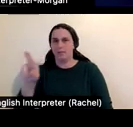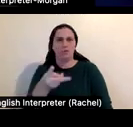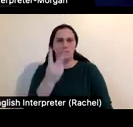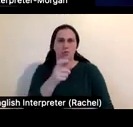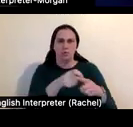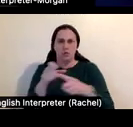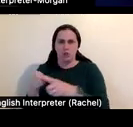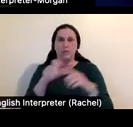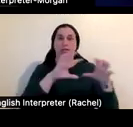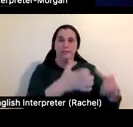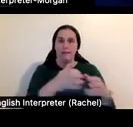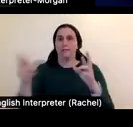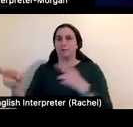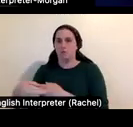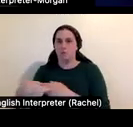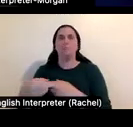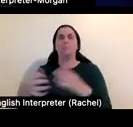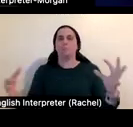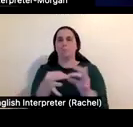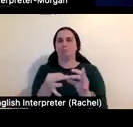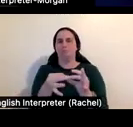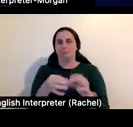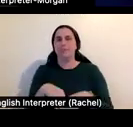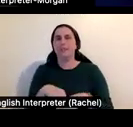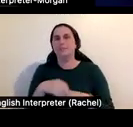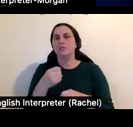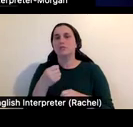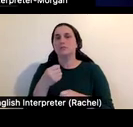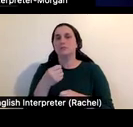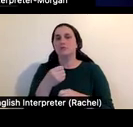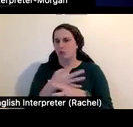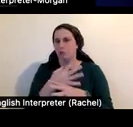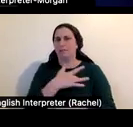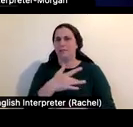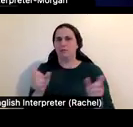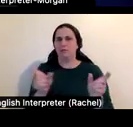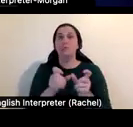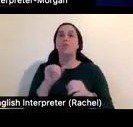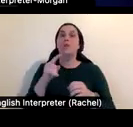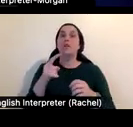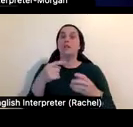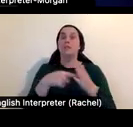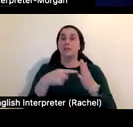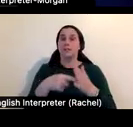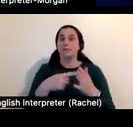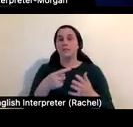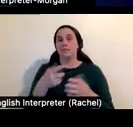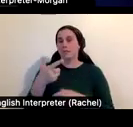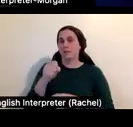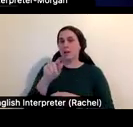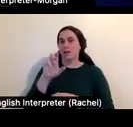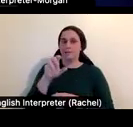yeah, classroom. yeah, Gartenzaun is like the fence around the garden, Gartenzaun, garden